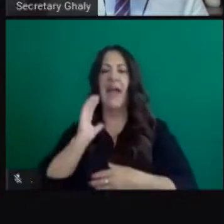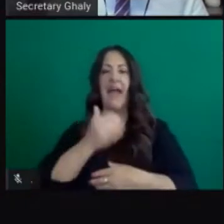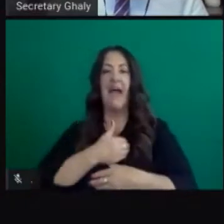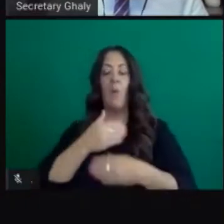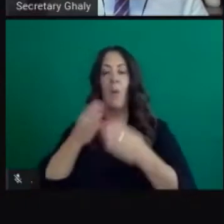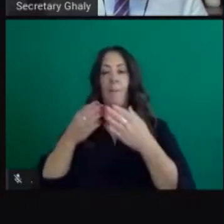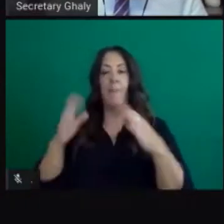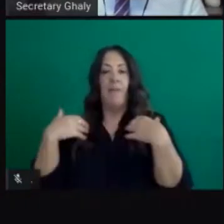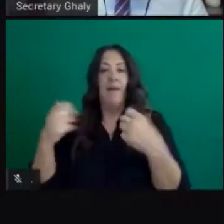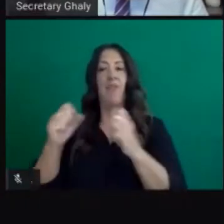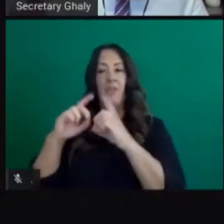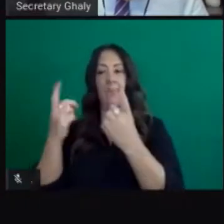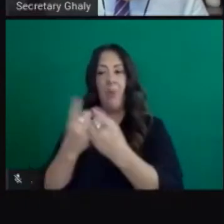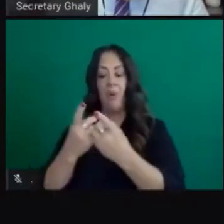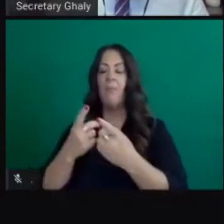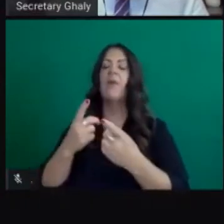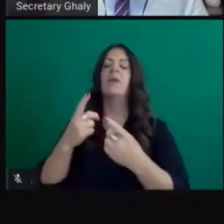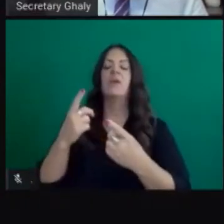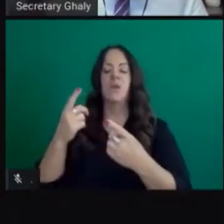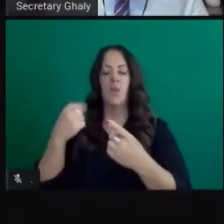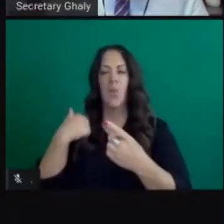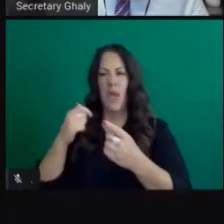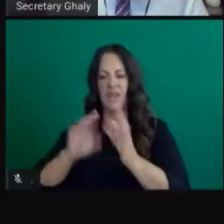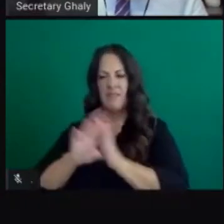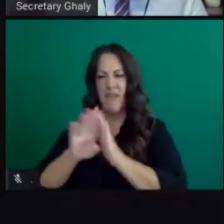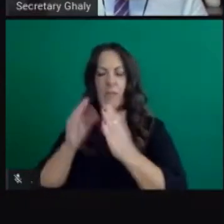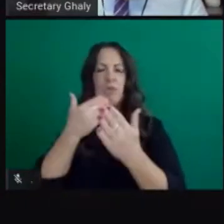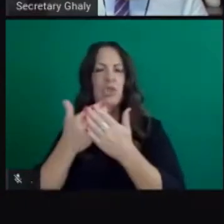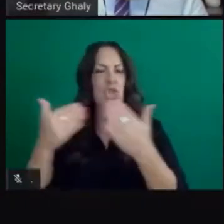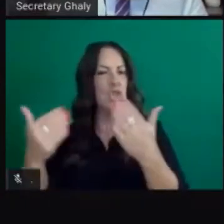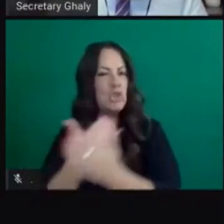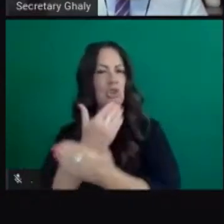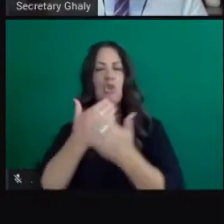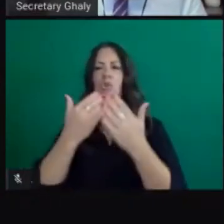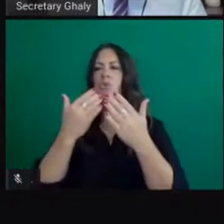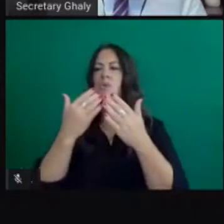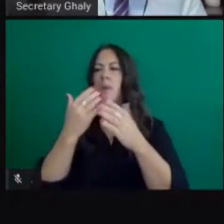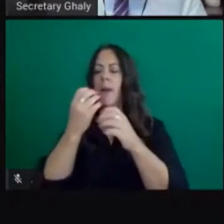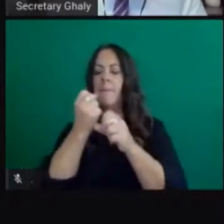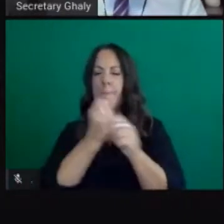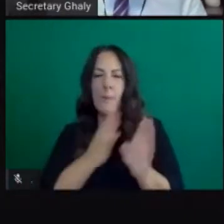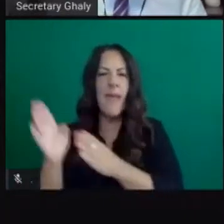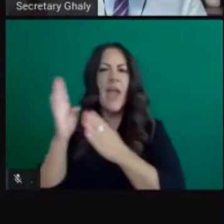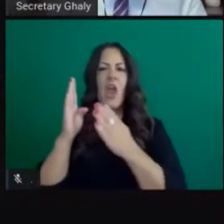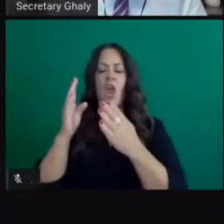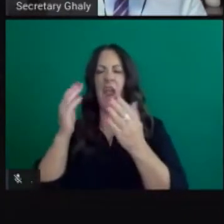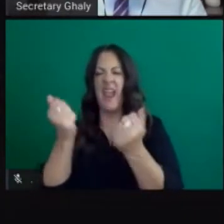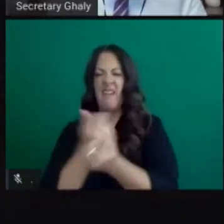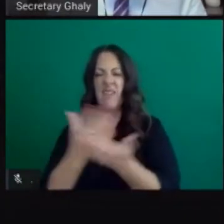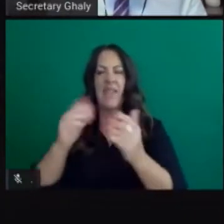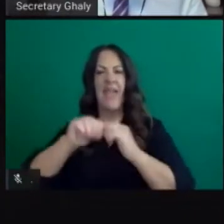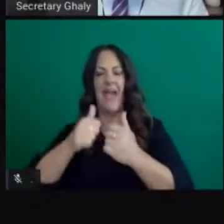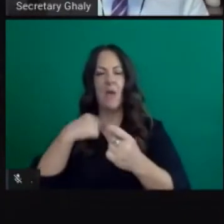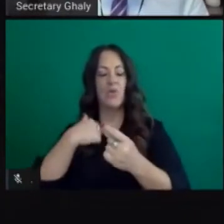new tools to allow us to predict things that are coming with our analytics and data management tools.